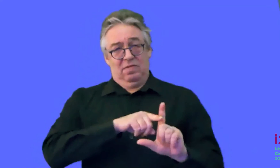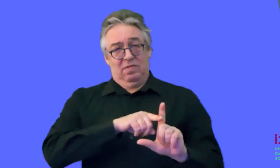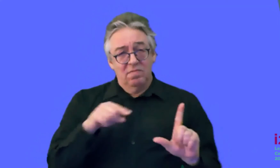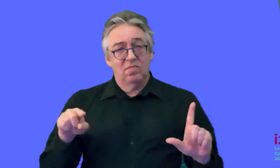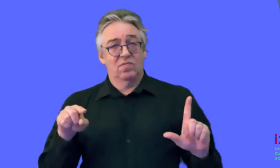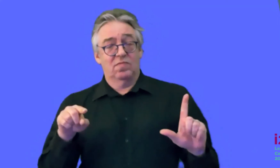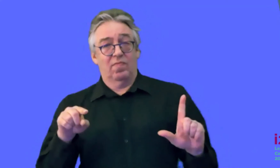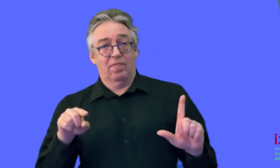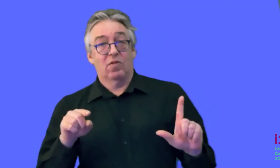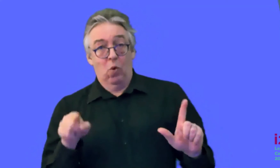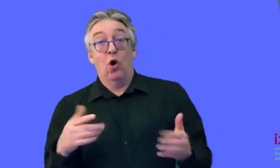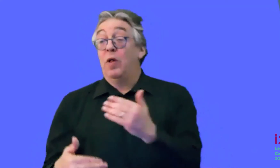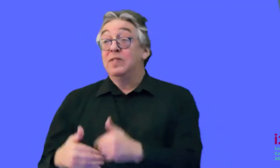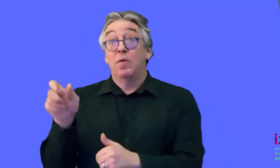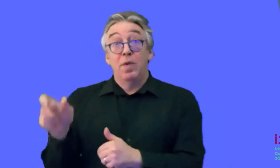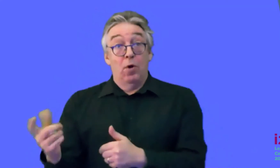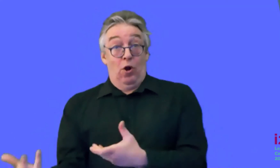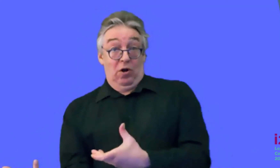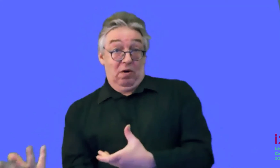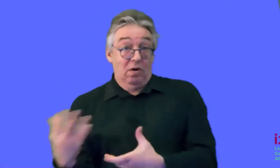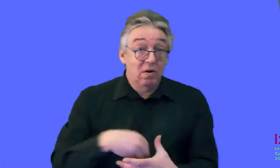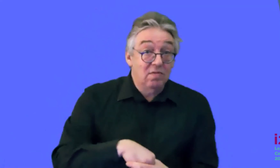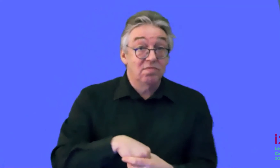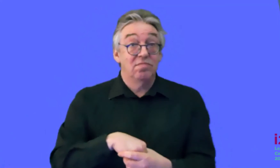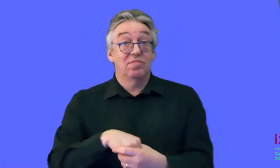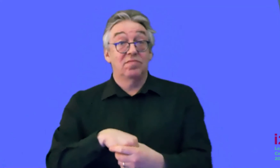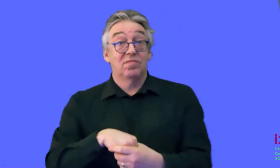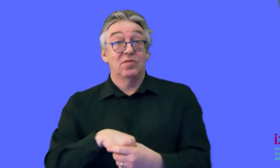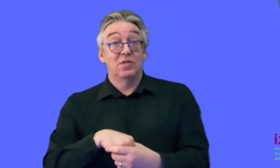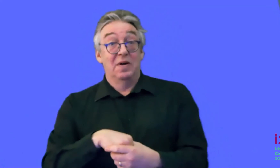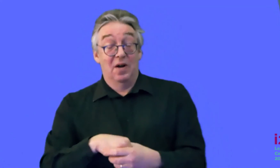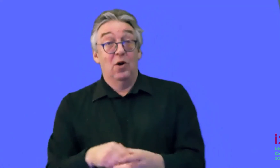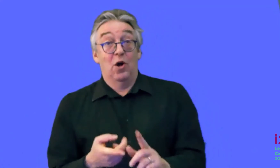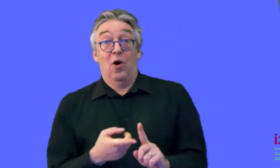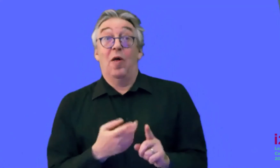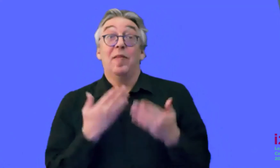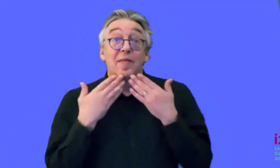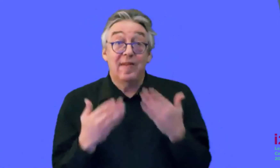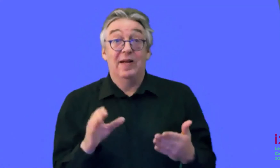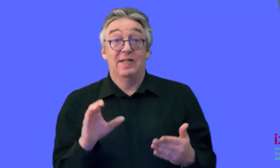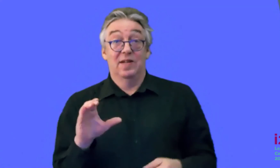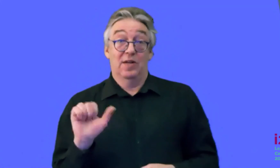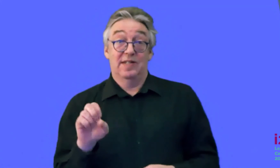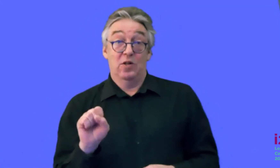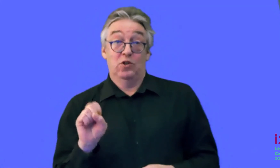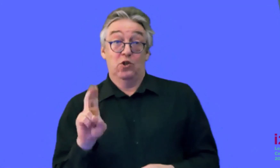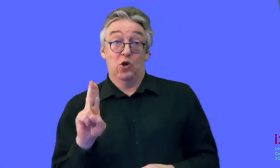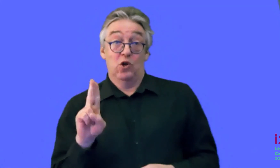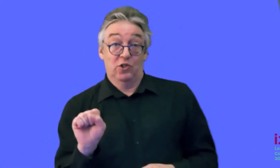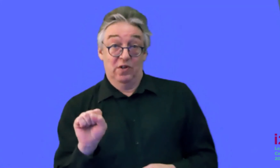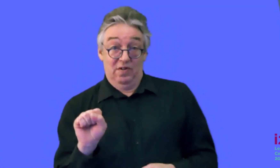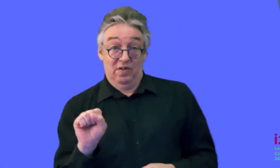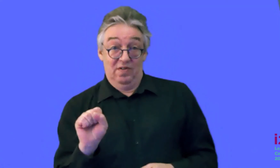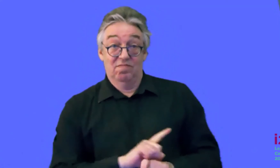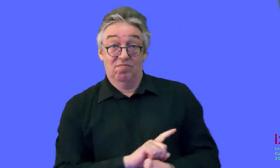the inclusion of disability questions in the census. Then actually, as we are